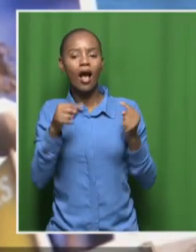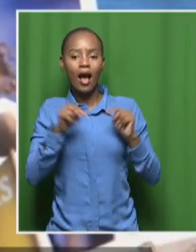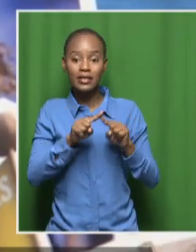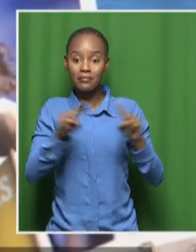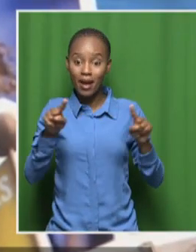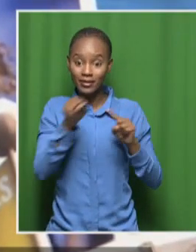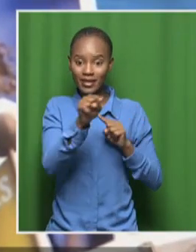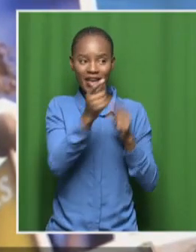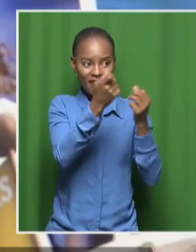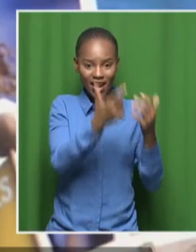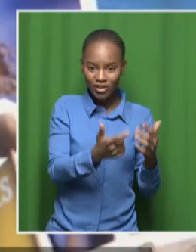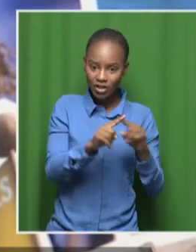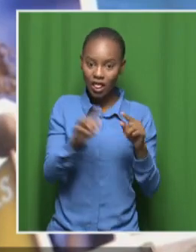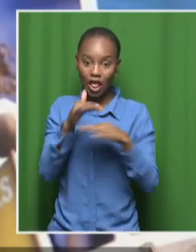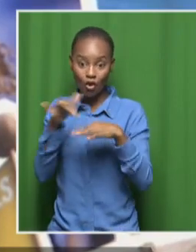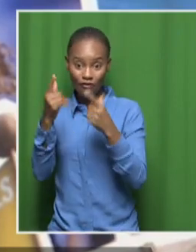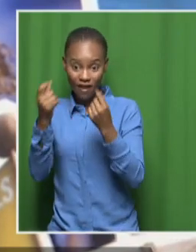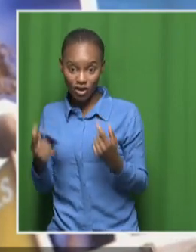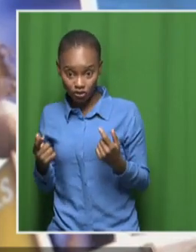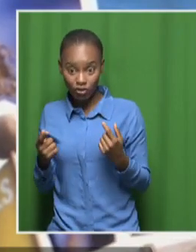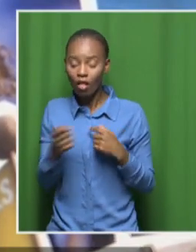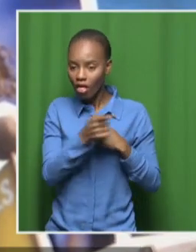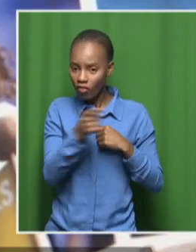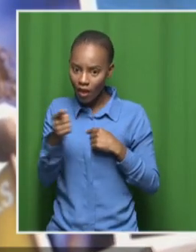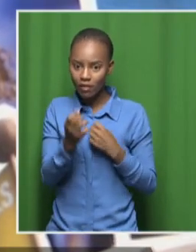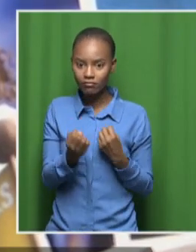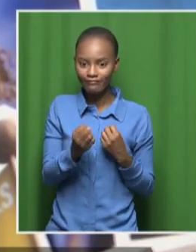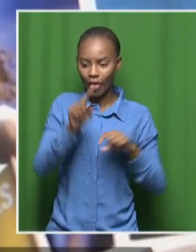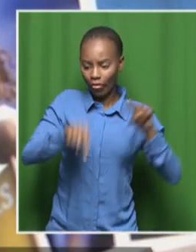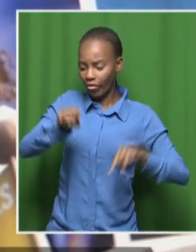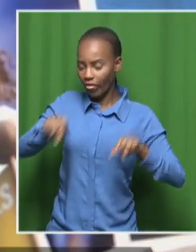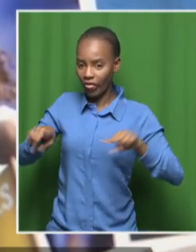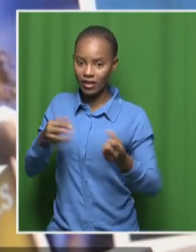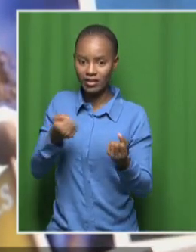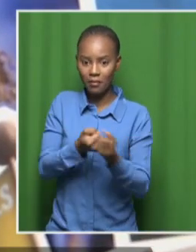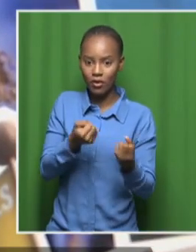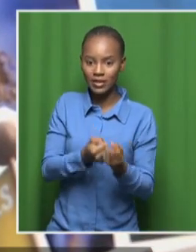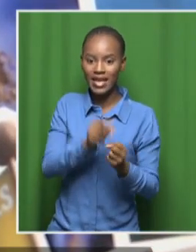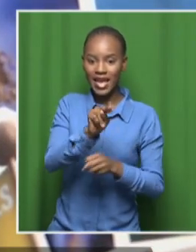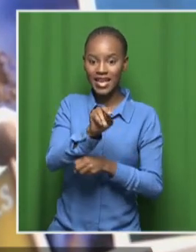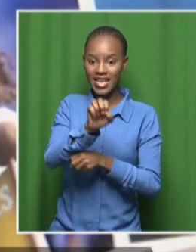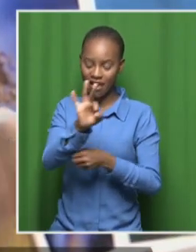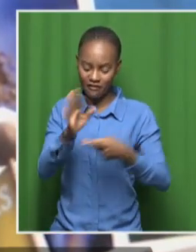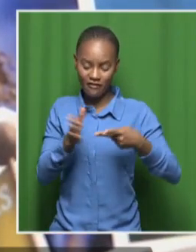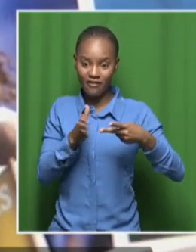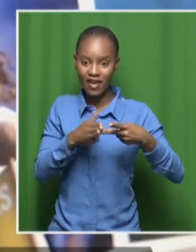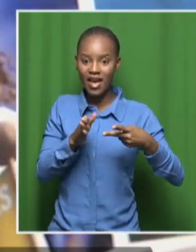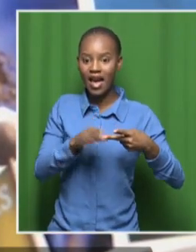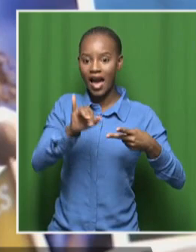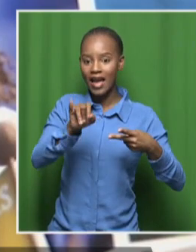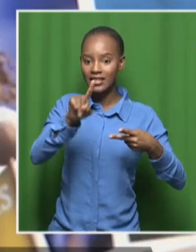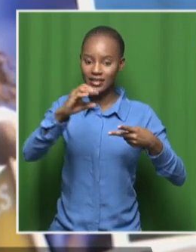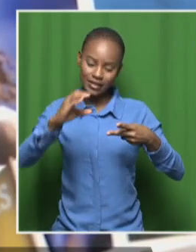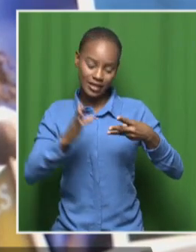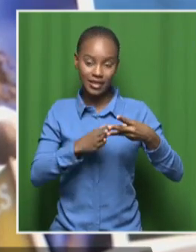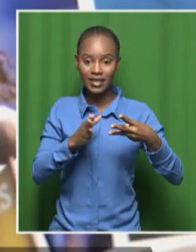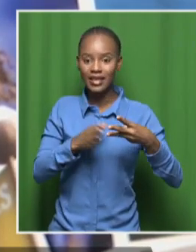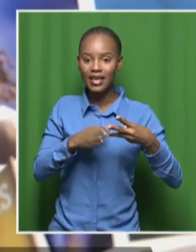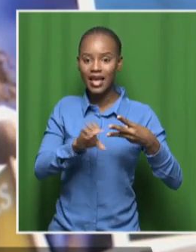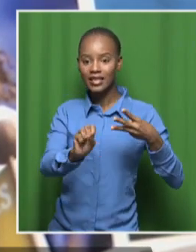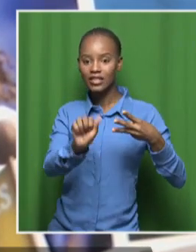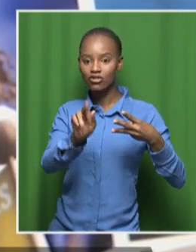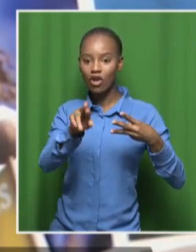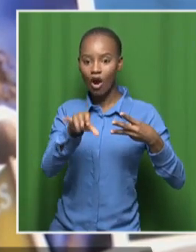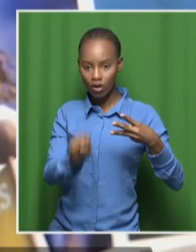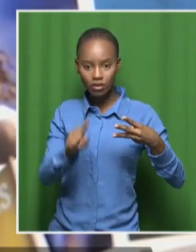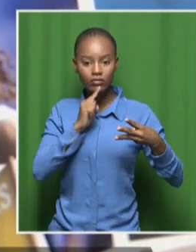both financial and non-financial entities, CEDA, CIFA, NEF, IDC, even SARS is here, the tax ombud. If you have a problem with SARS, you go to the stand